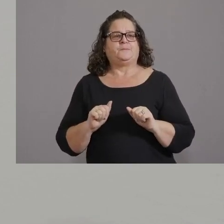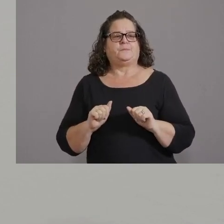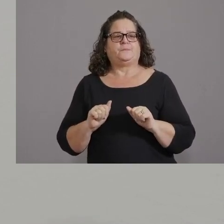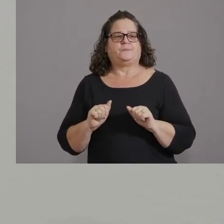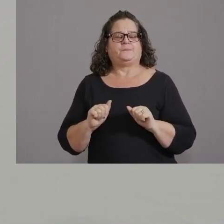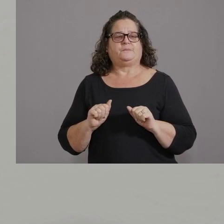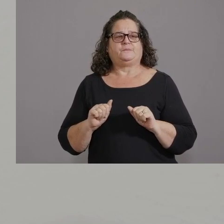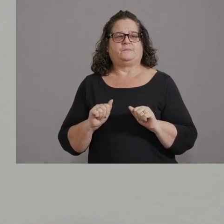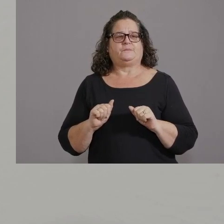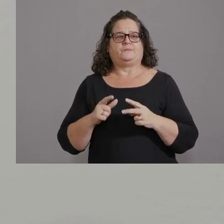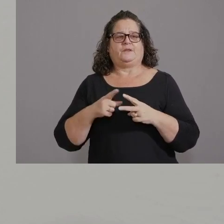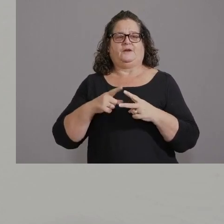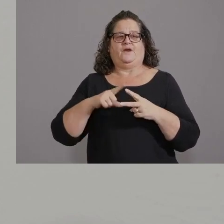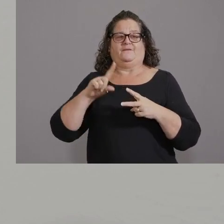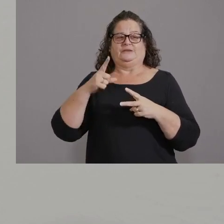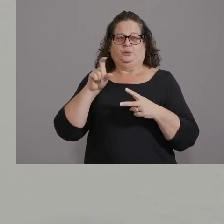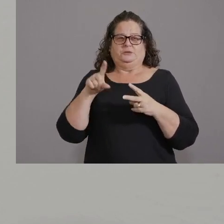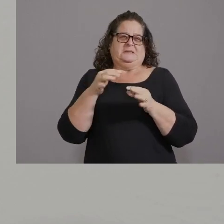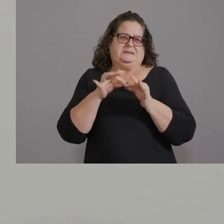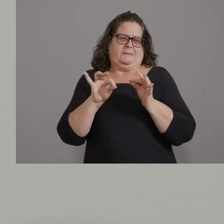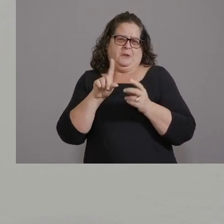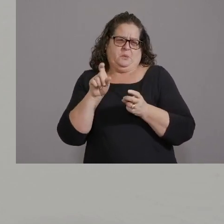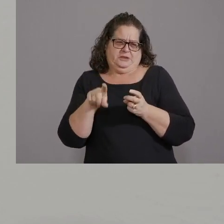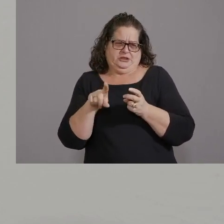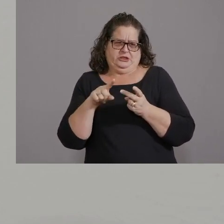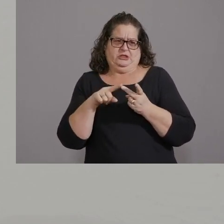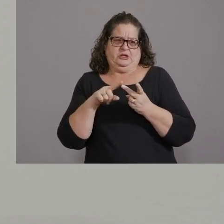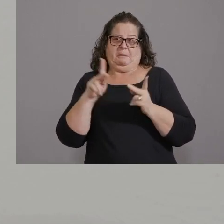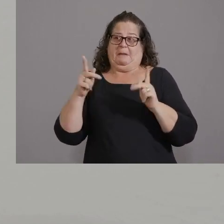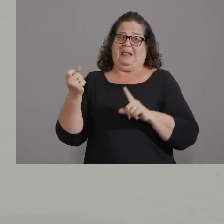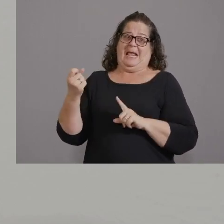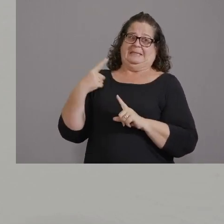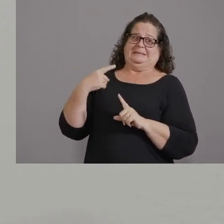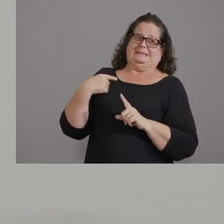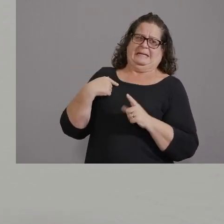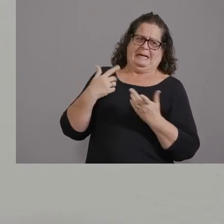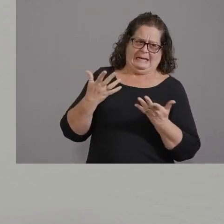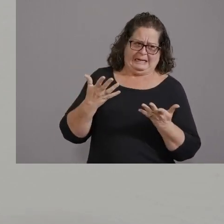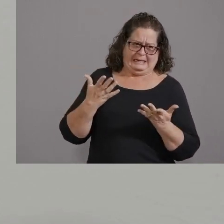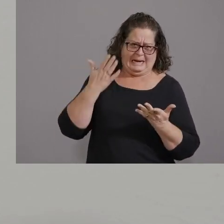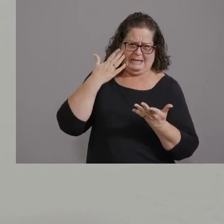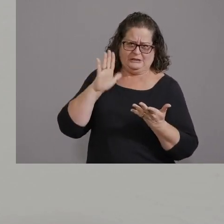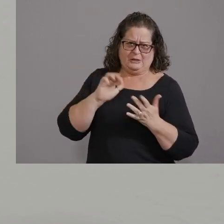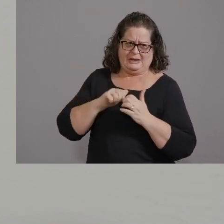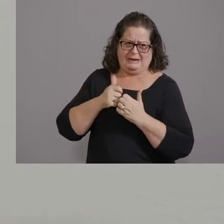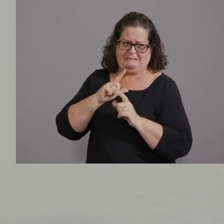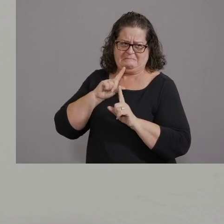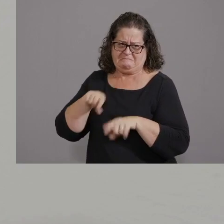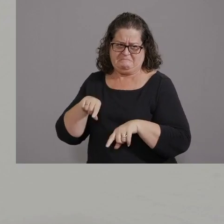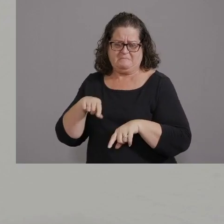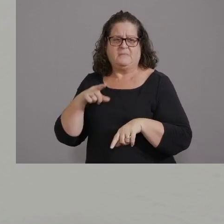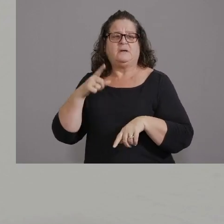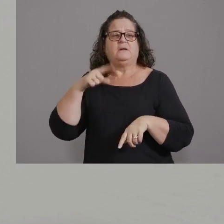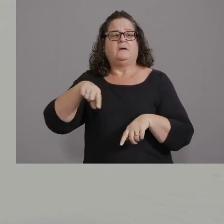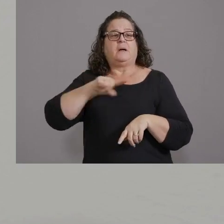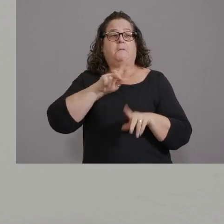the simplest one, just because I don't know what to tell people when they ask me, but for folks who made an appointment for the initial dose at State Farm, they're wondering